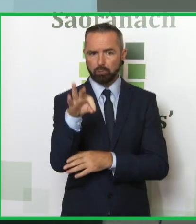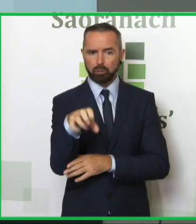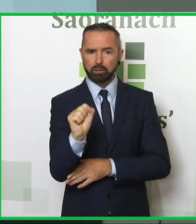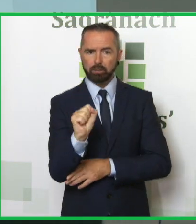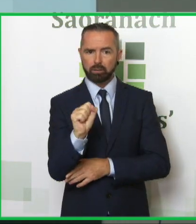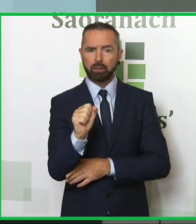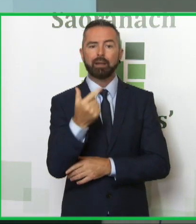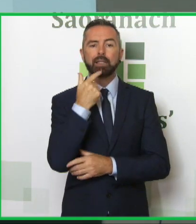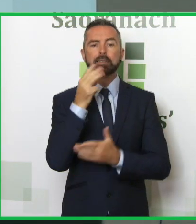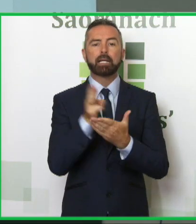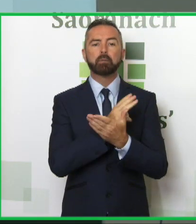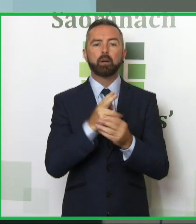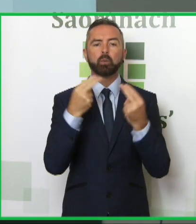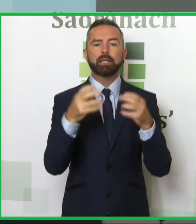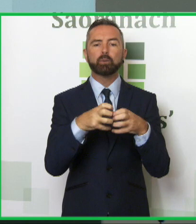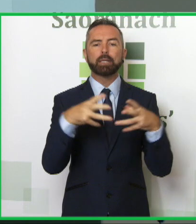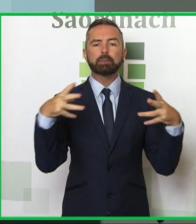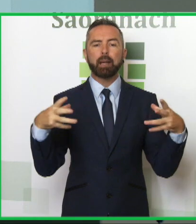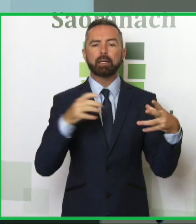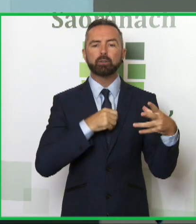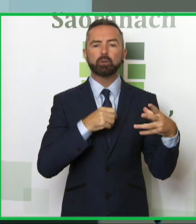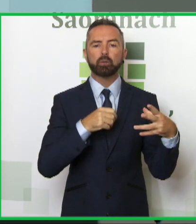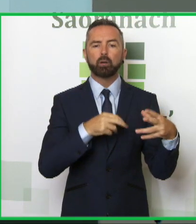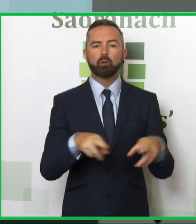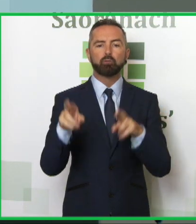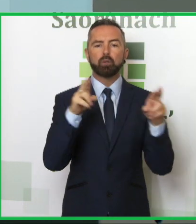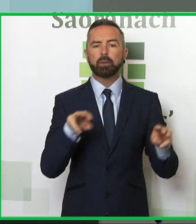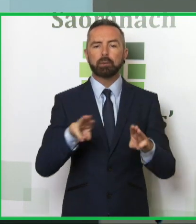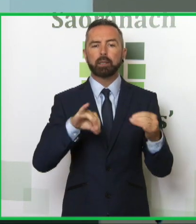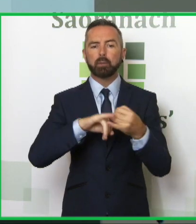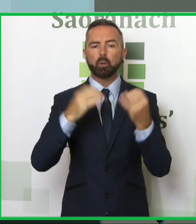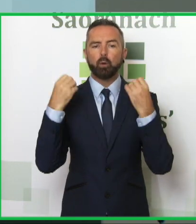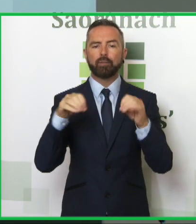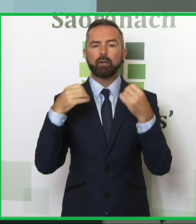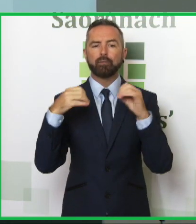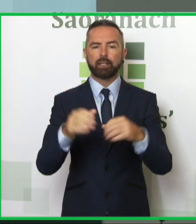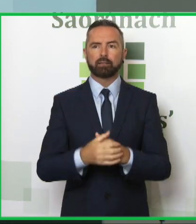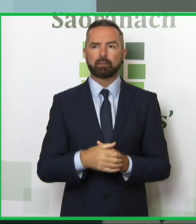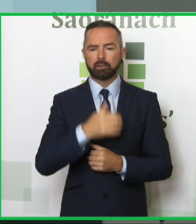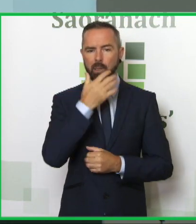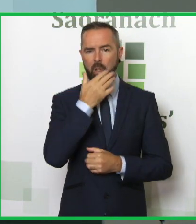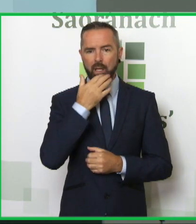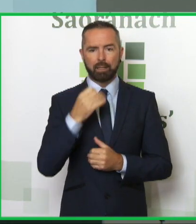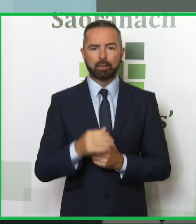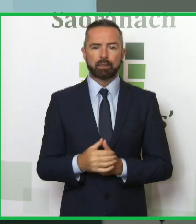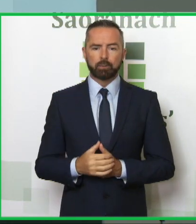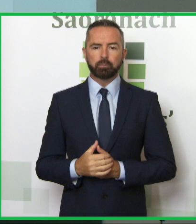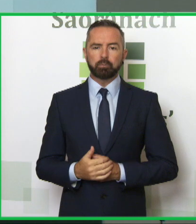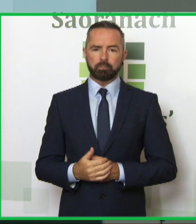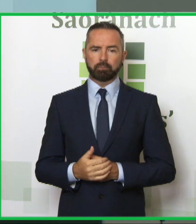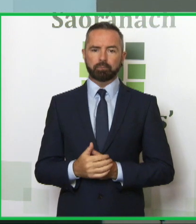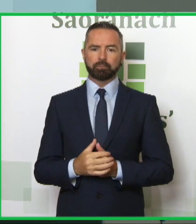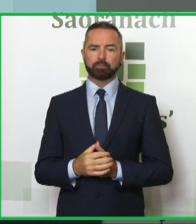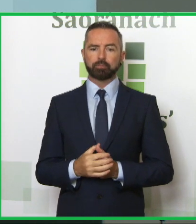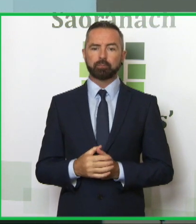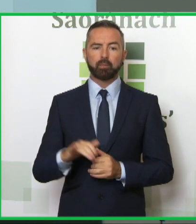is that it should be expanded to repeat offenders. So currently adult caution is only available for first-time cannabis offences.